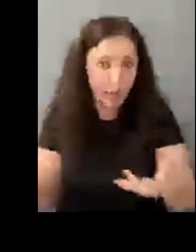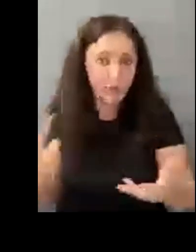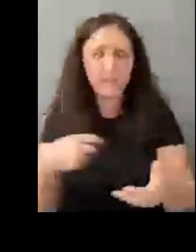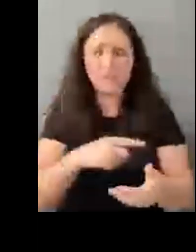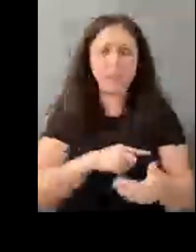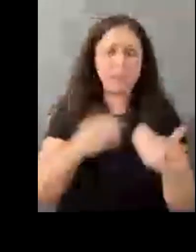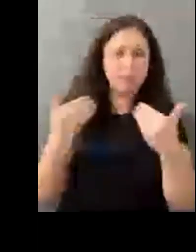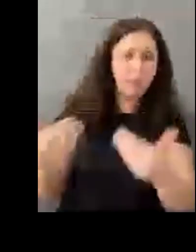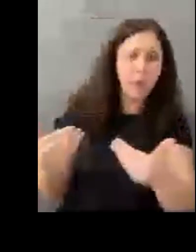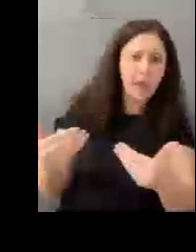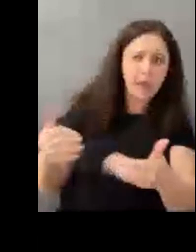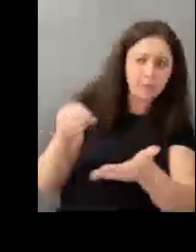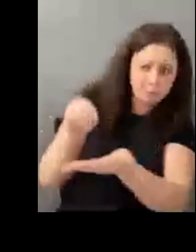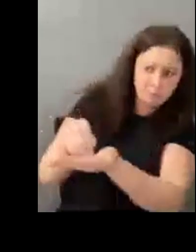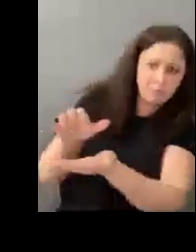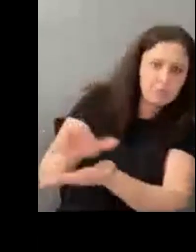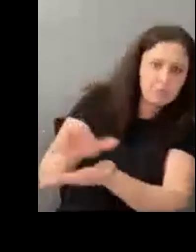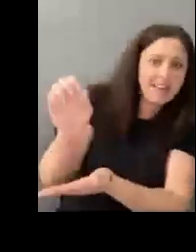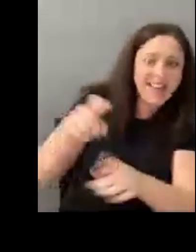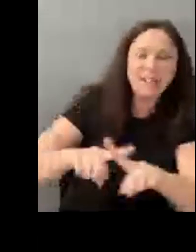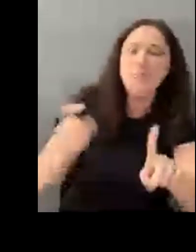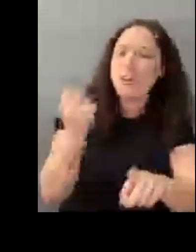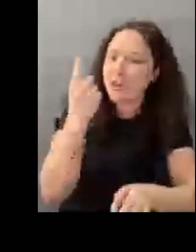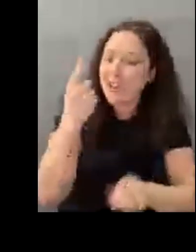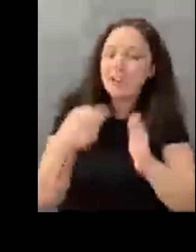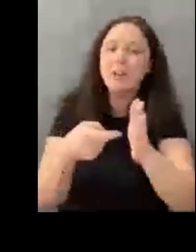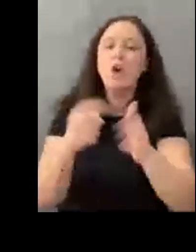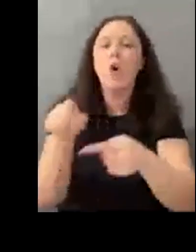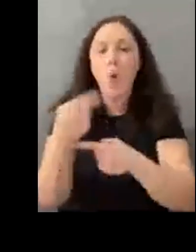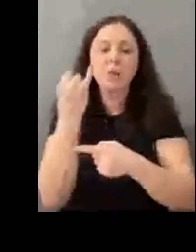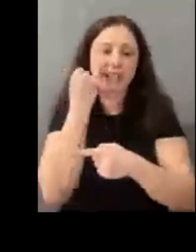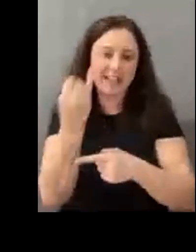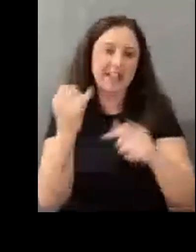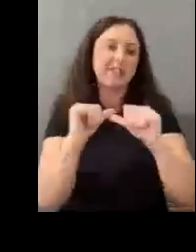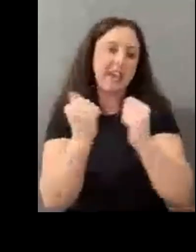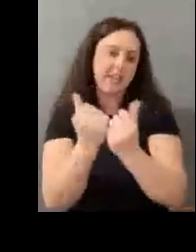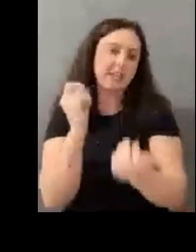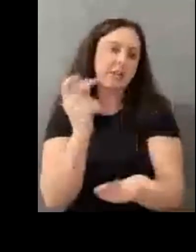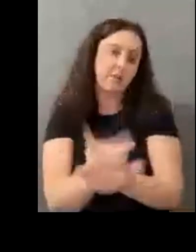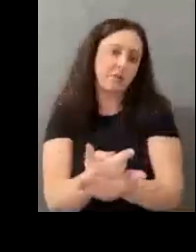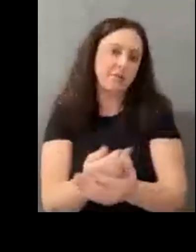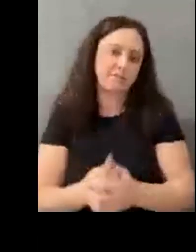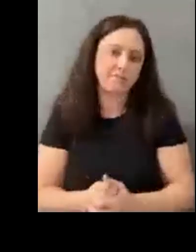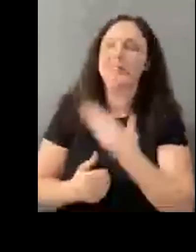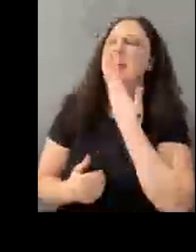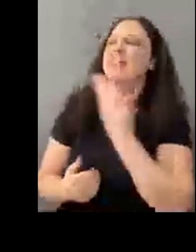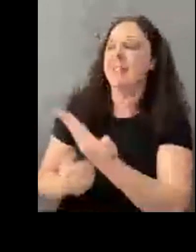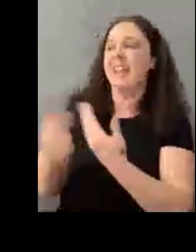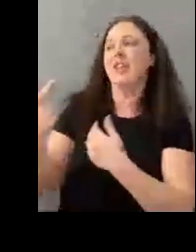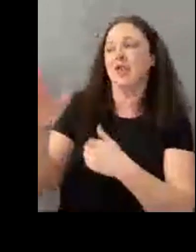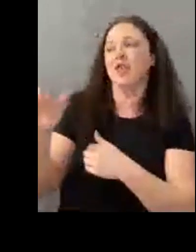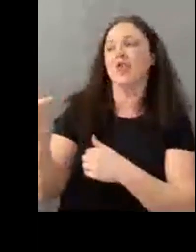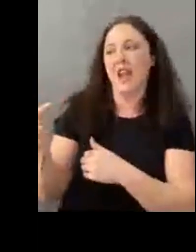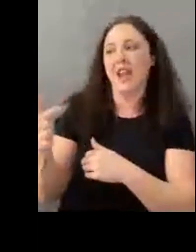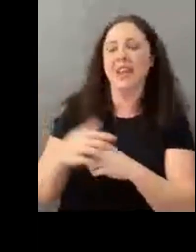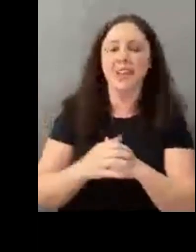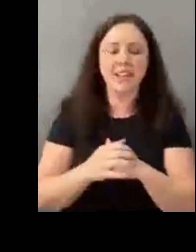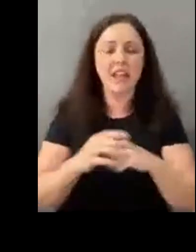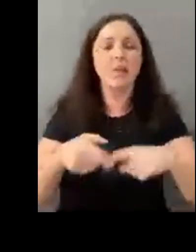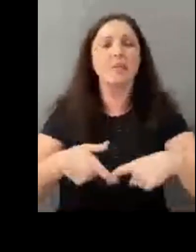you capturing that information, but only if your agency allows it. Thank you, Greg. I want to stop us